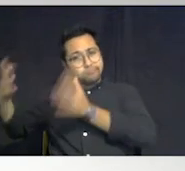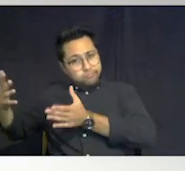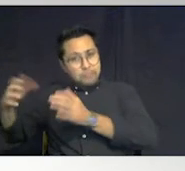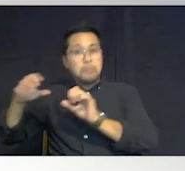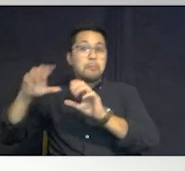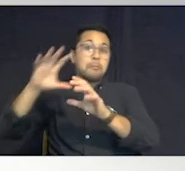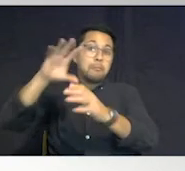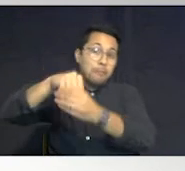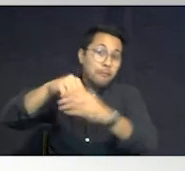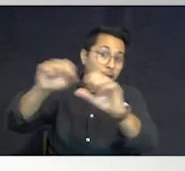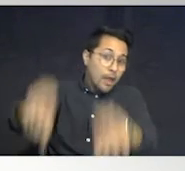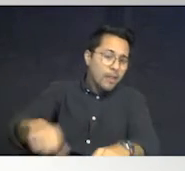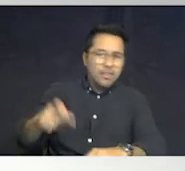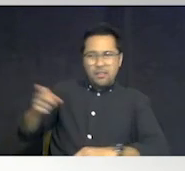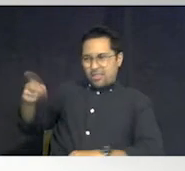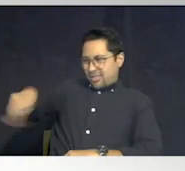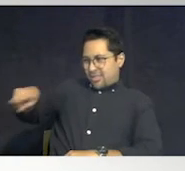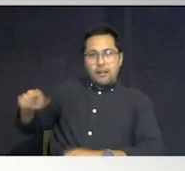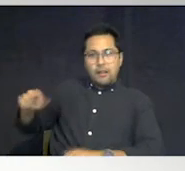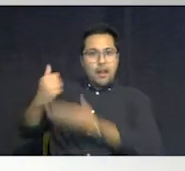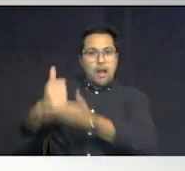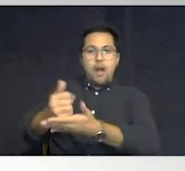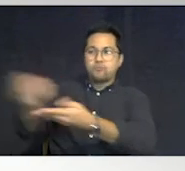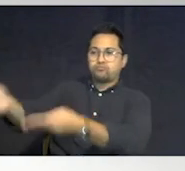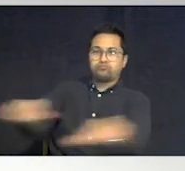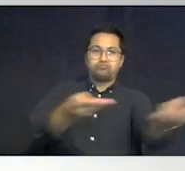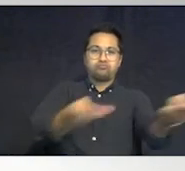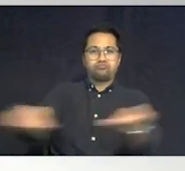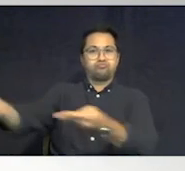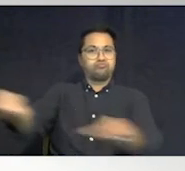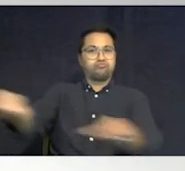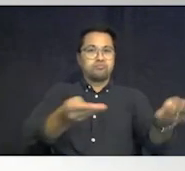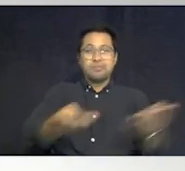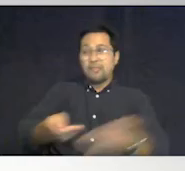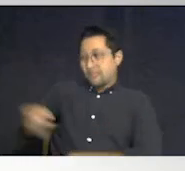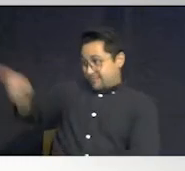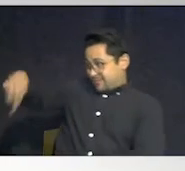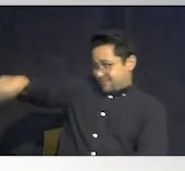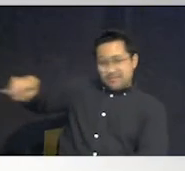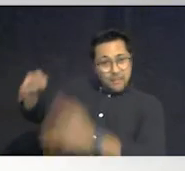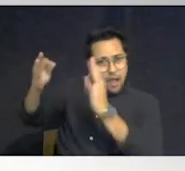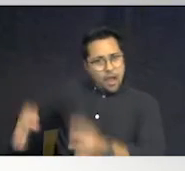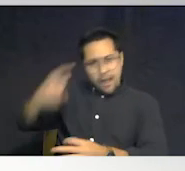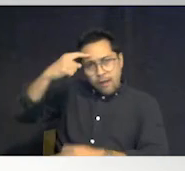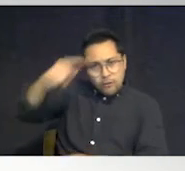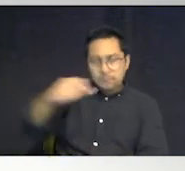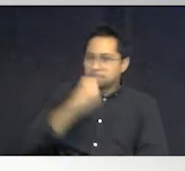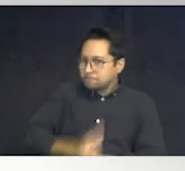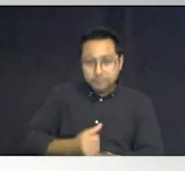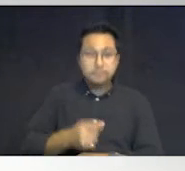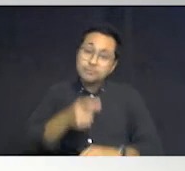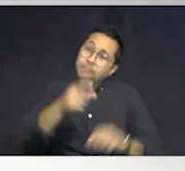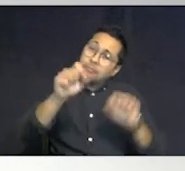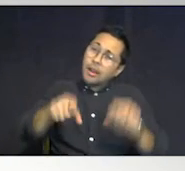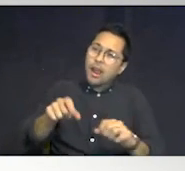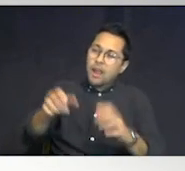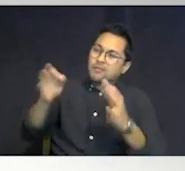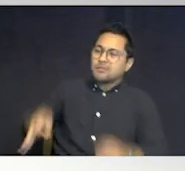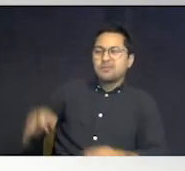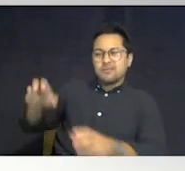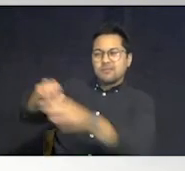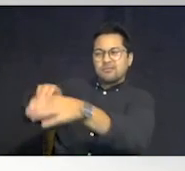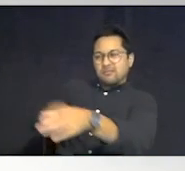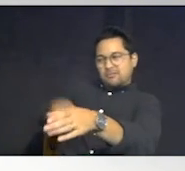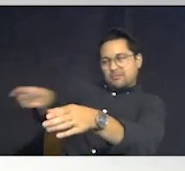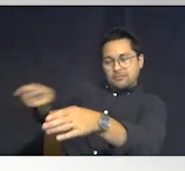only there to facilitate communication. That third party is not a decision maker. You can always opt out of the process, or you can disagree